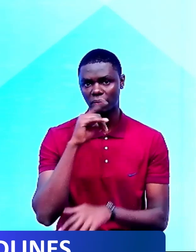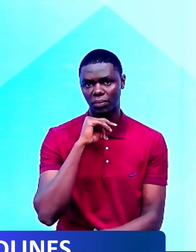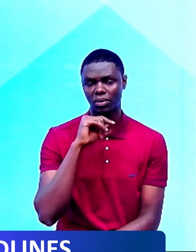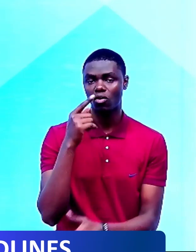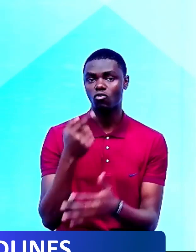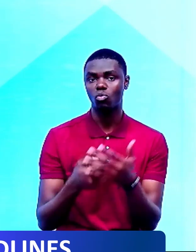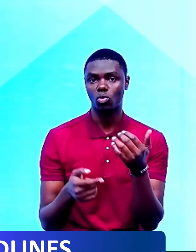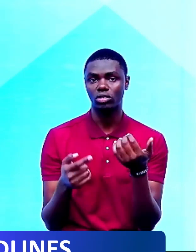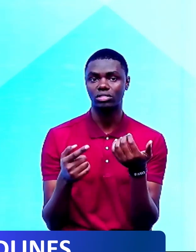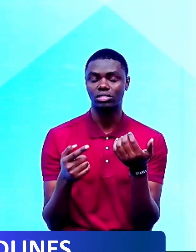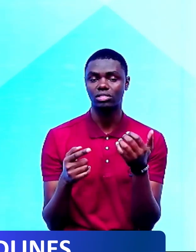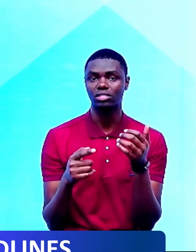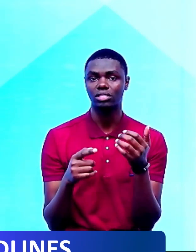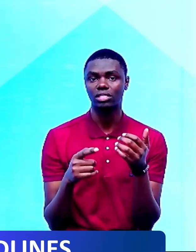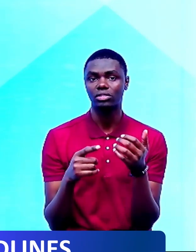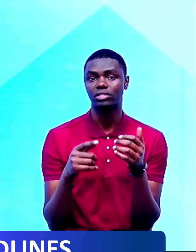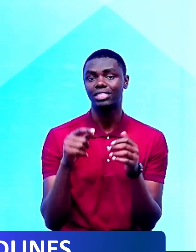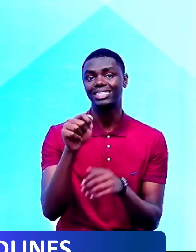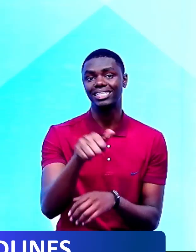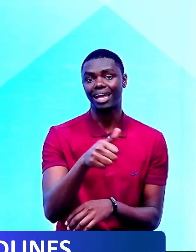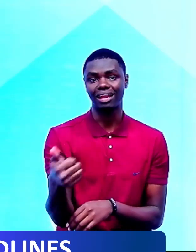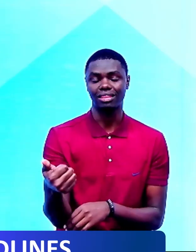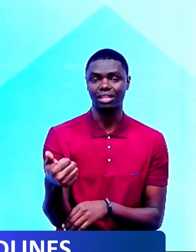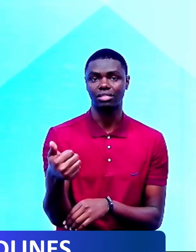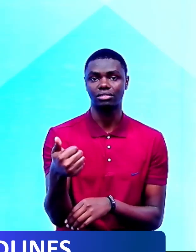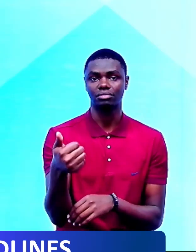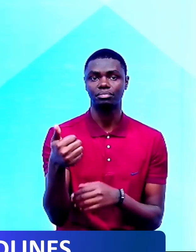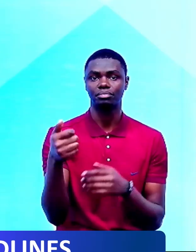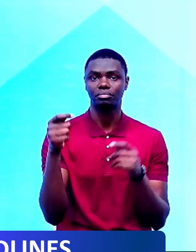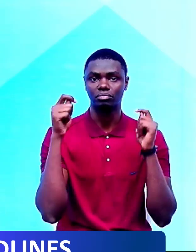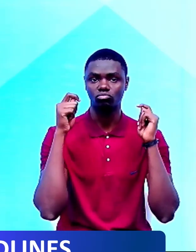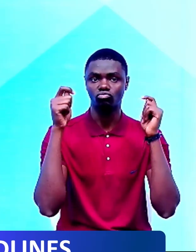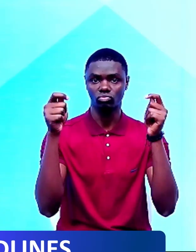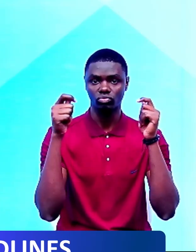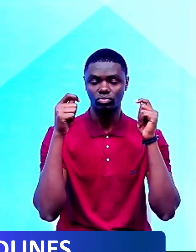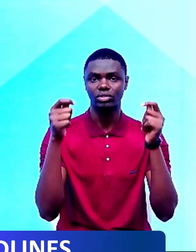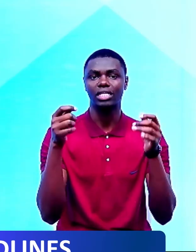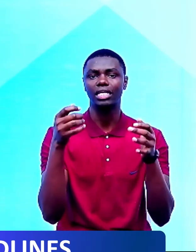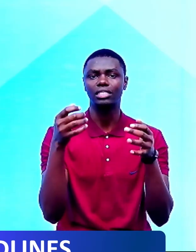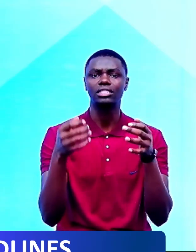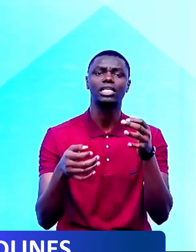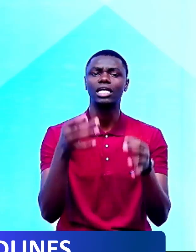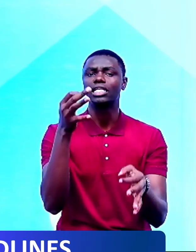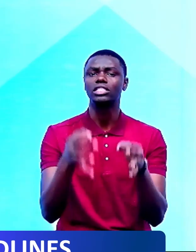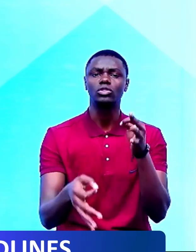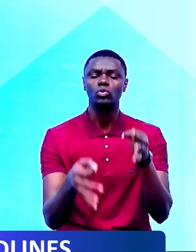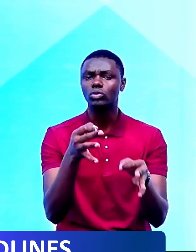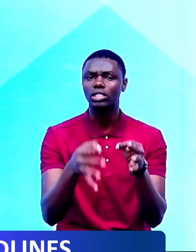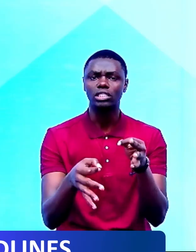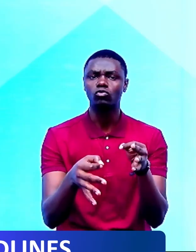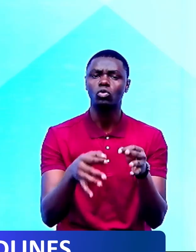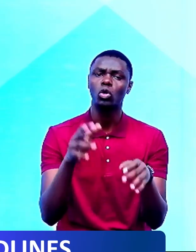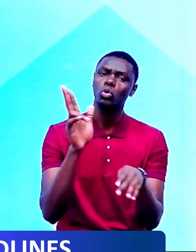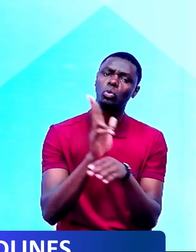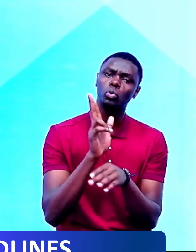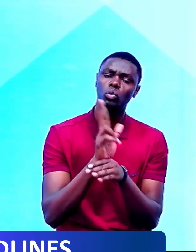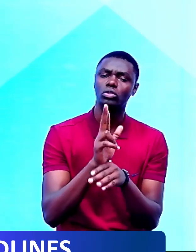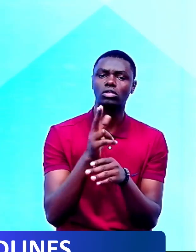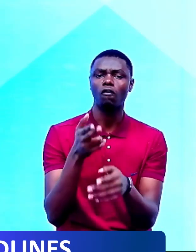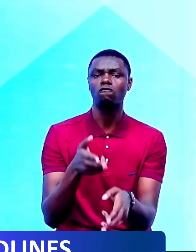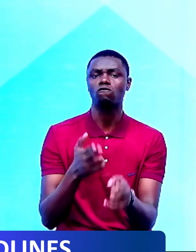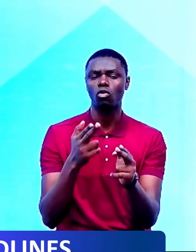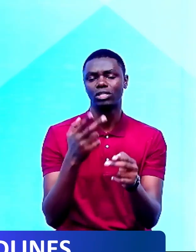what appeared to be yet another brazen and unjustful use of force by